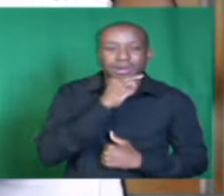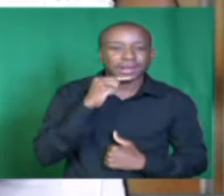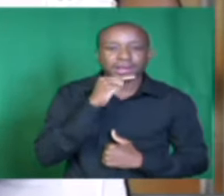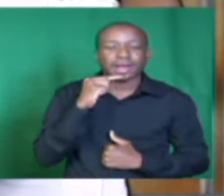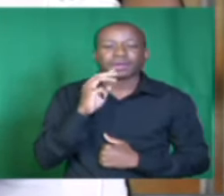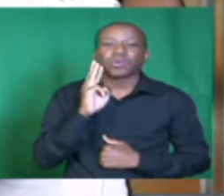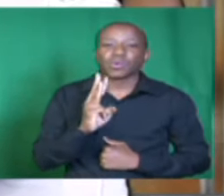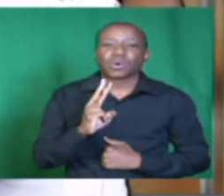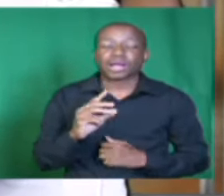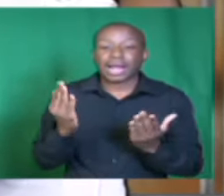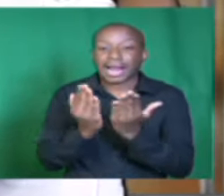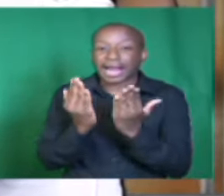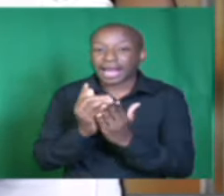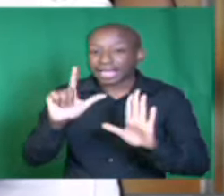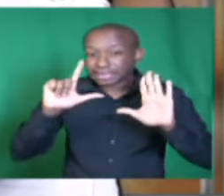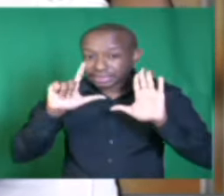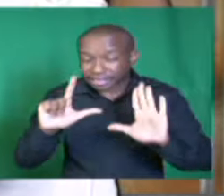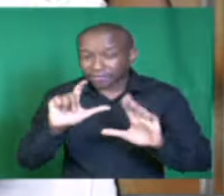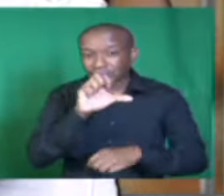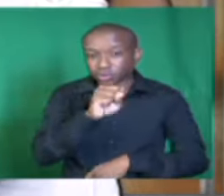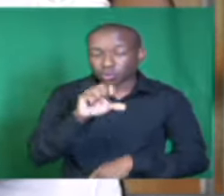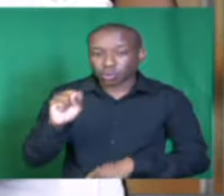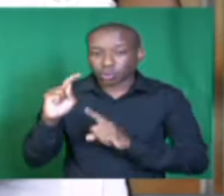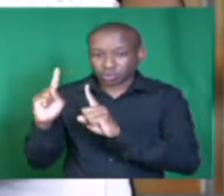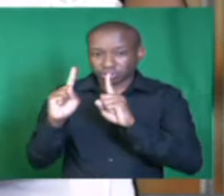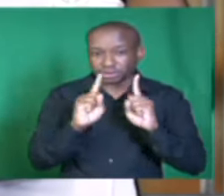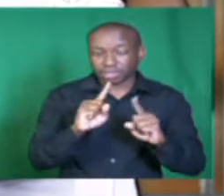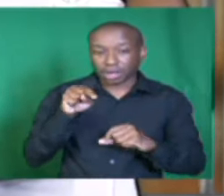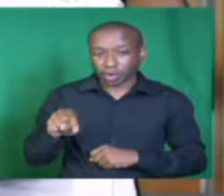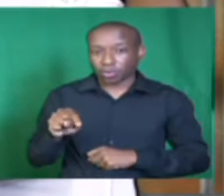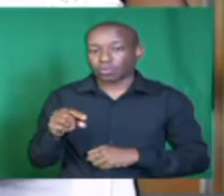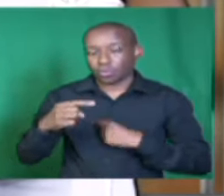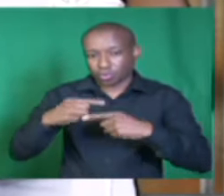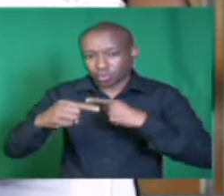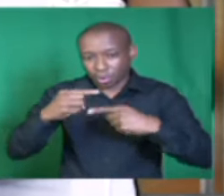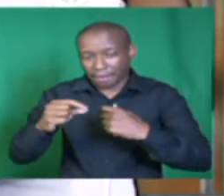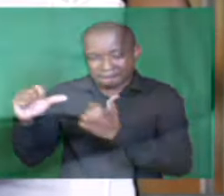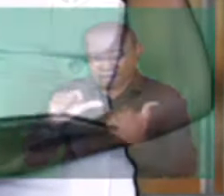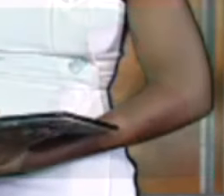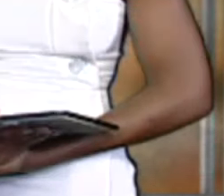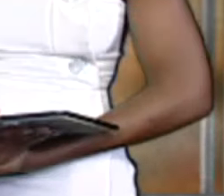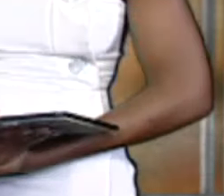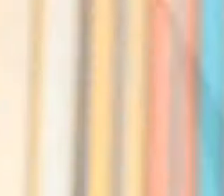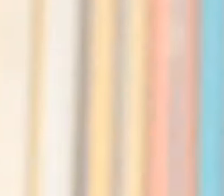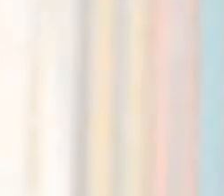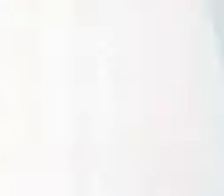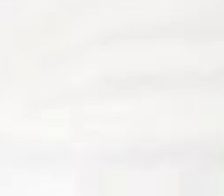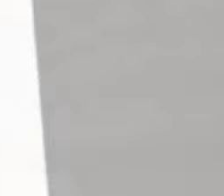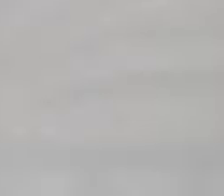back with the grade 7 social studies teacher, Mr. Sibusiso Masego. We'll be right back.